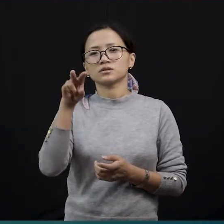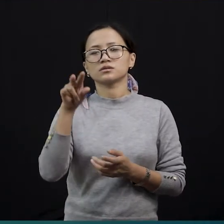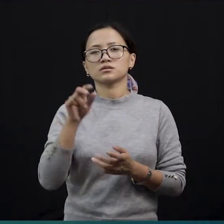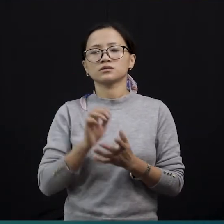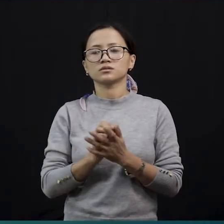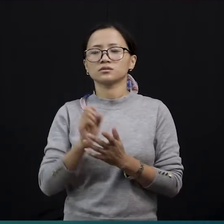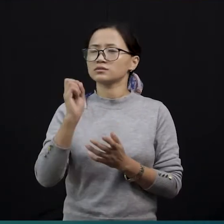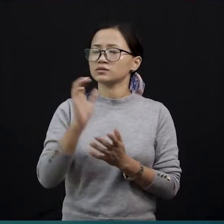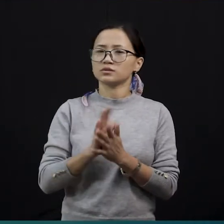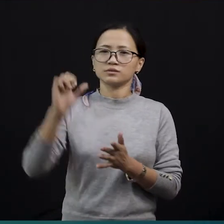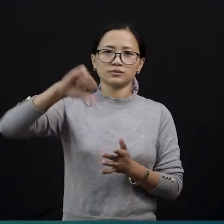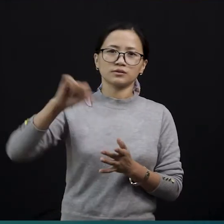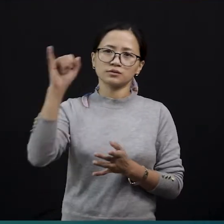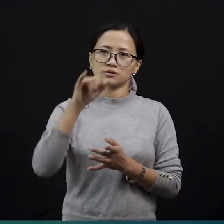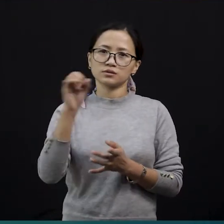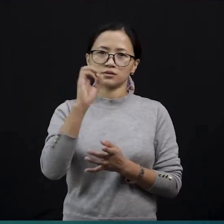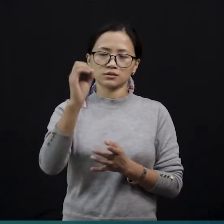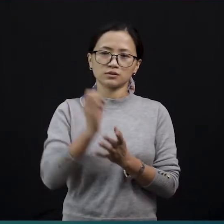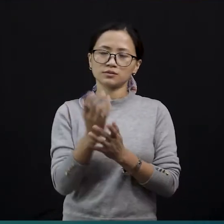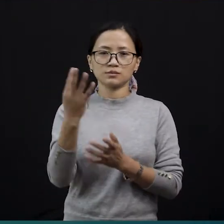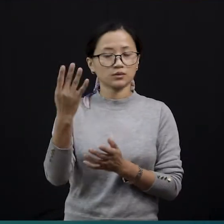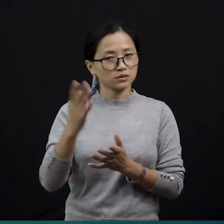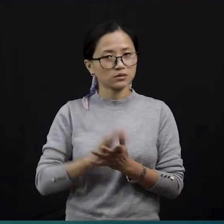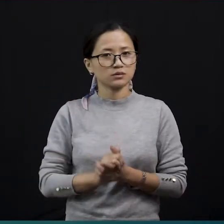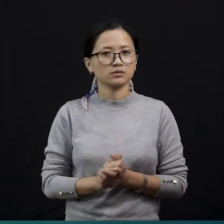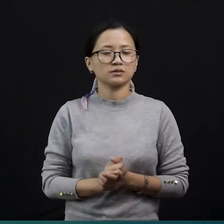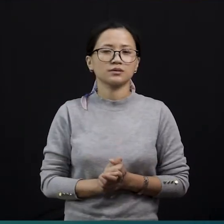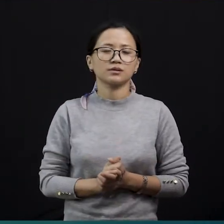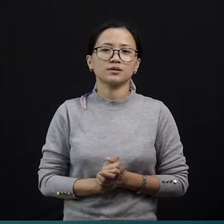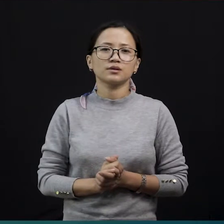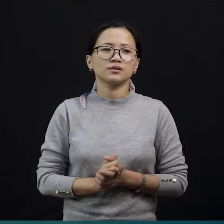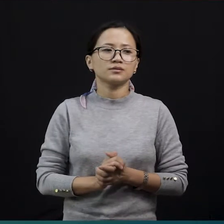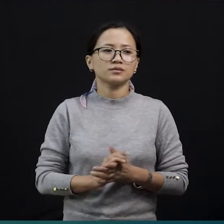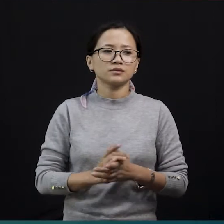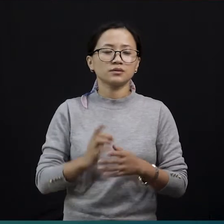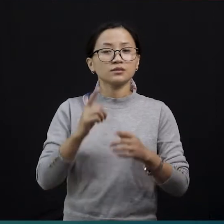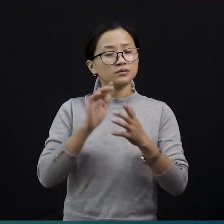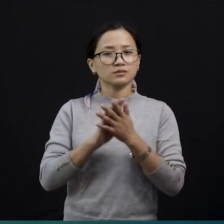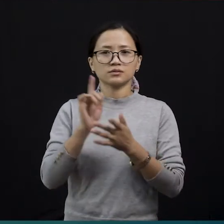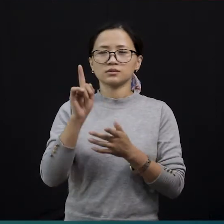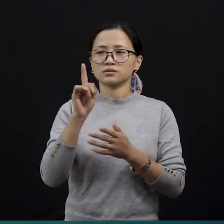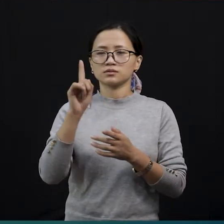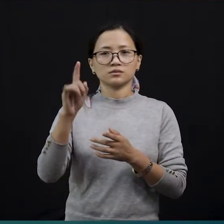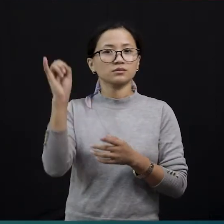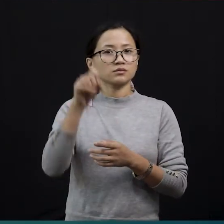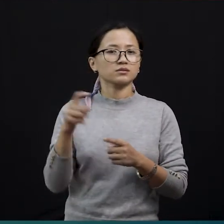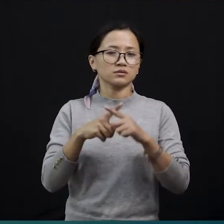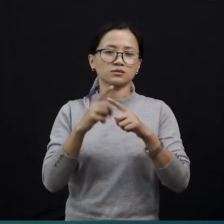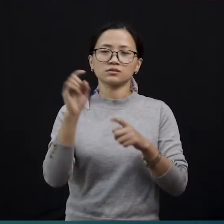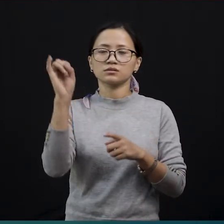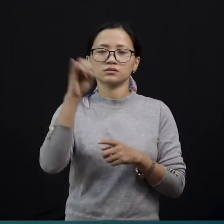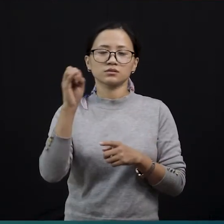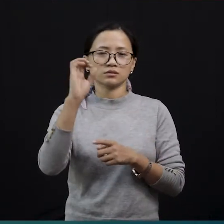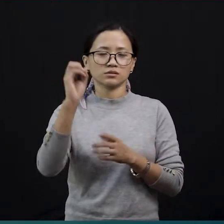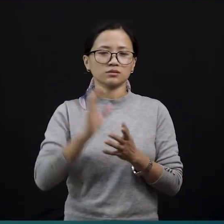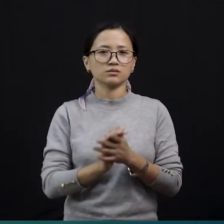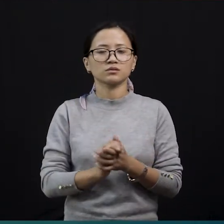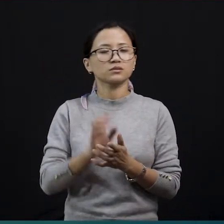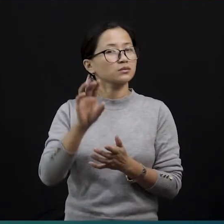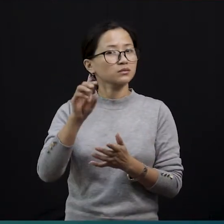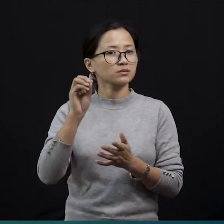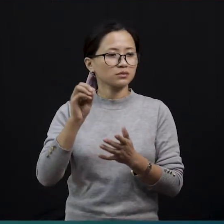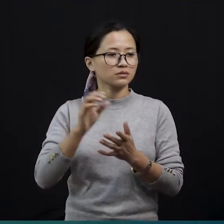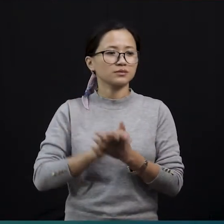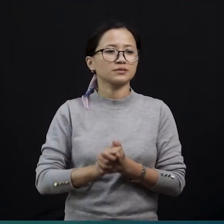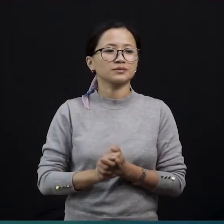960 minutes, right? Because we have multiplied this 16 into 60 and we got this value, right? Then we